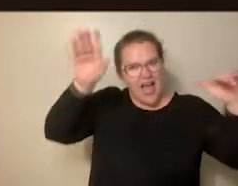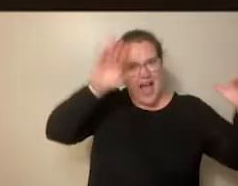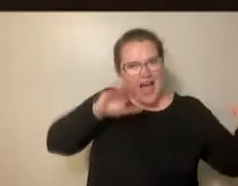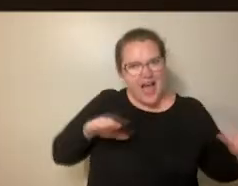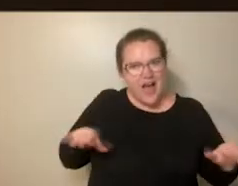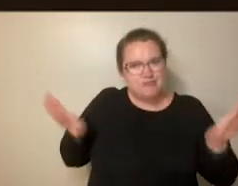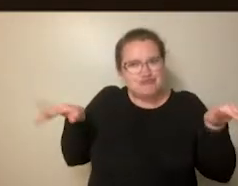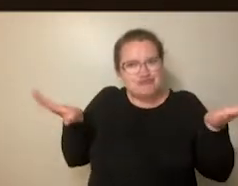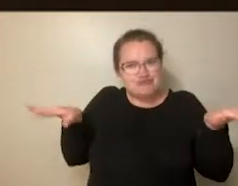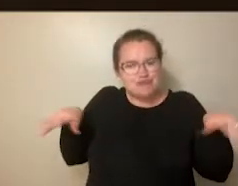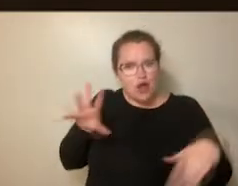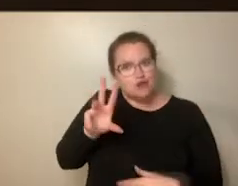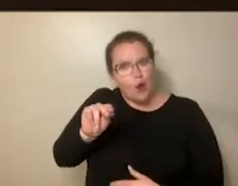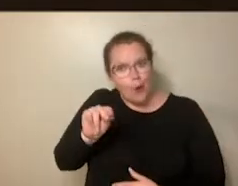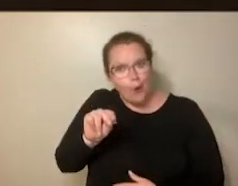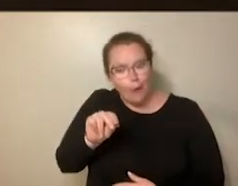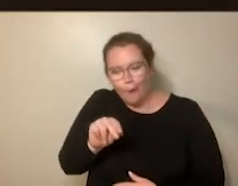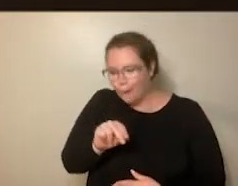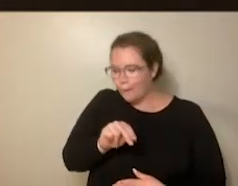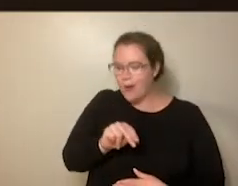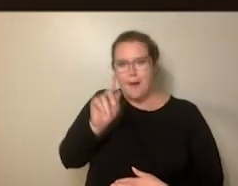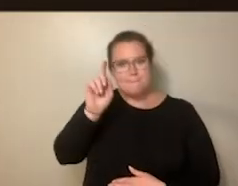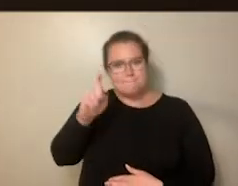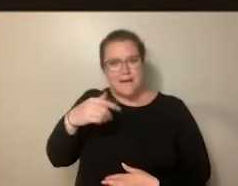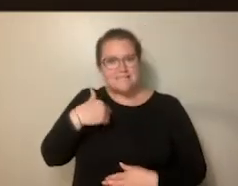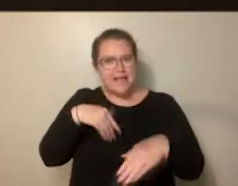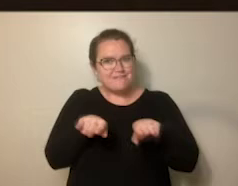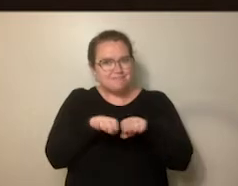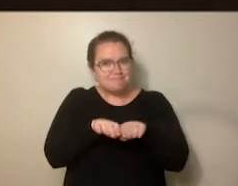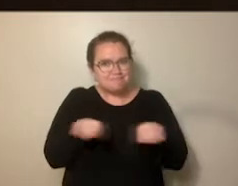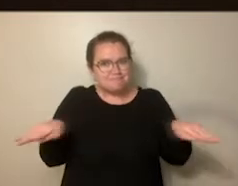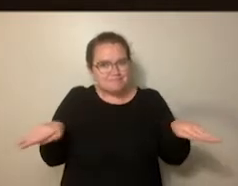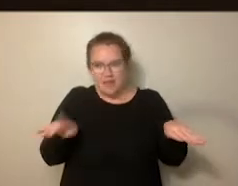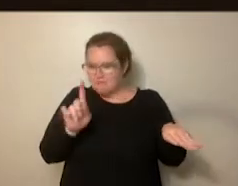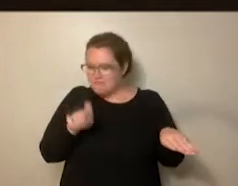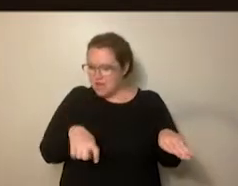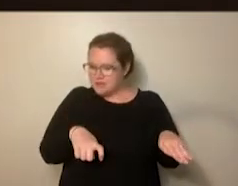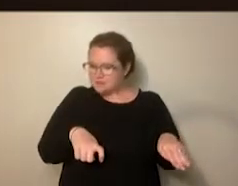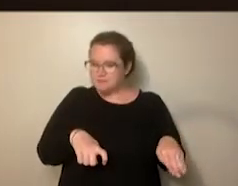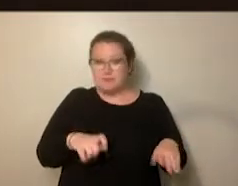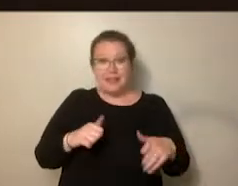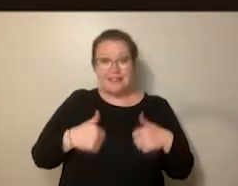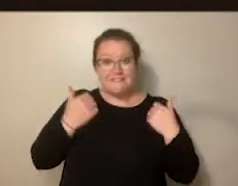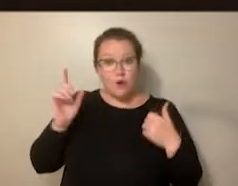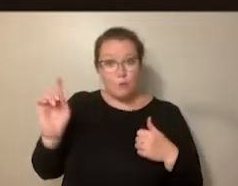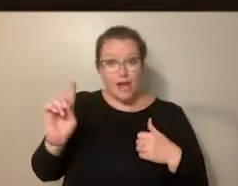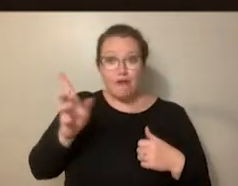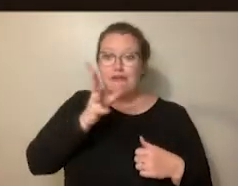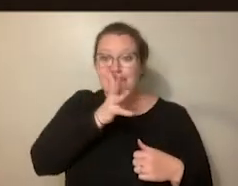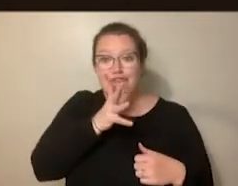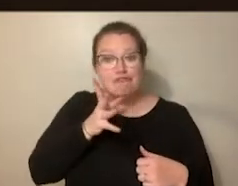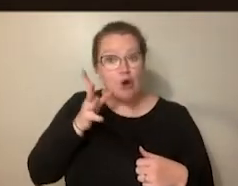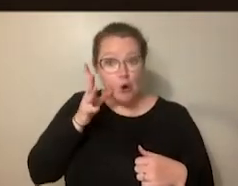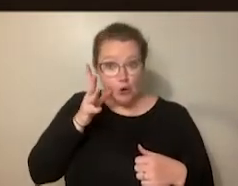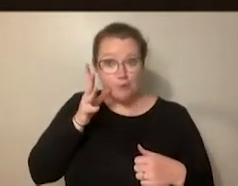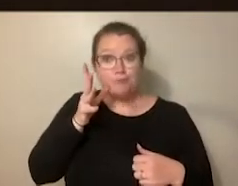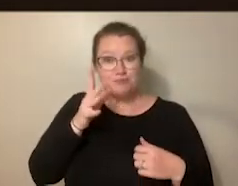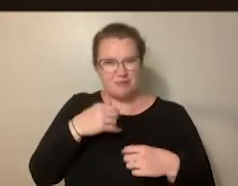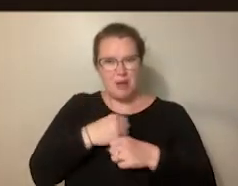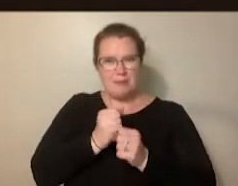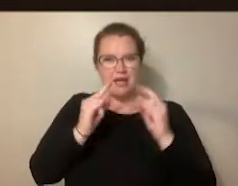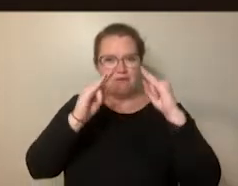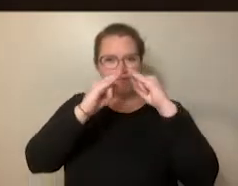paper? No. Let's draw where your cow lives. This cow is going to live on a farm, so let me draw the barn. That would